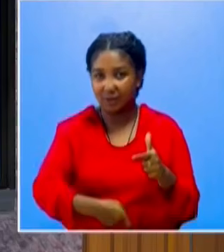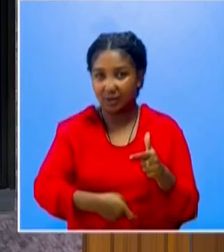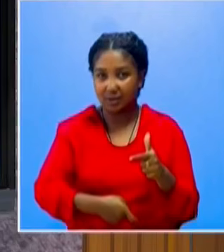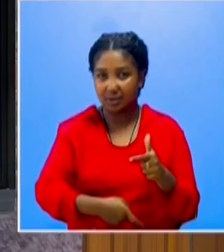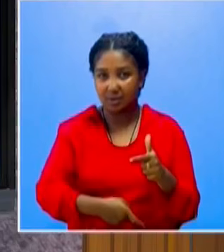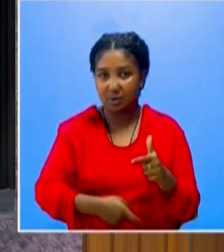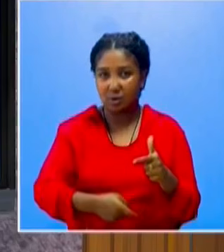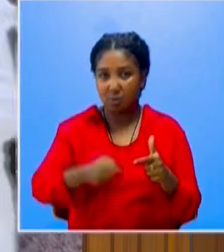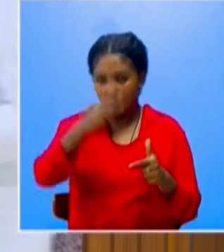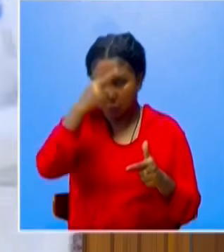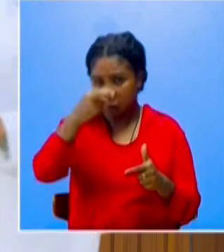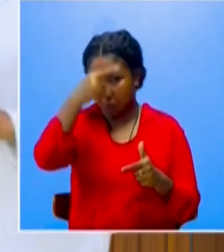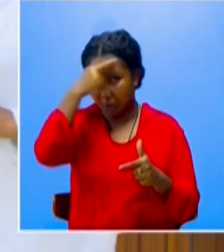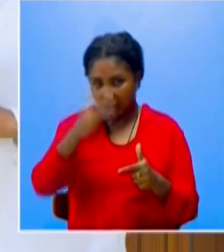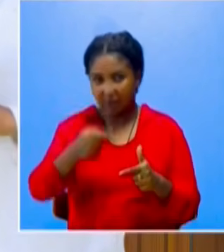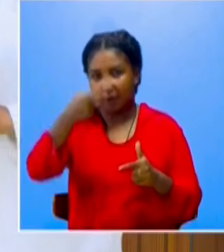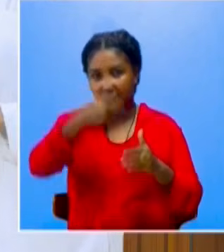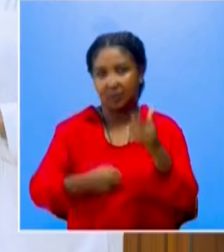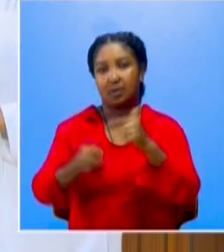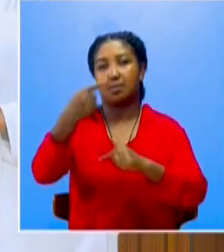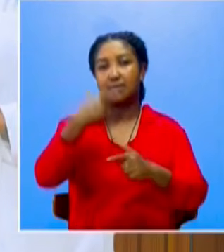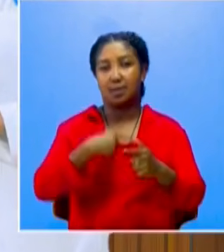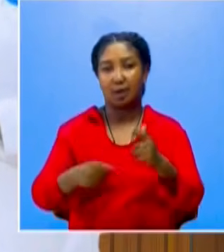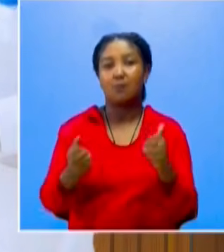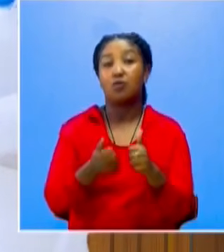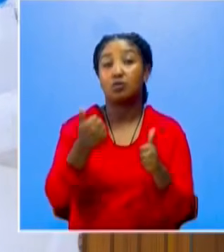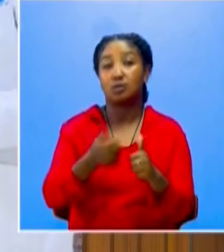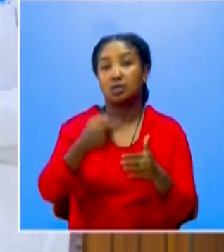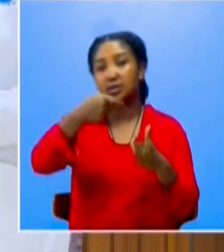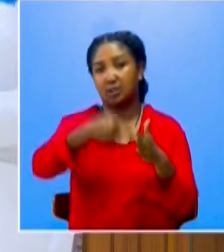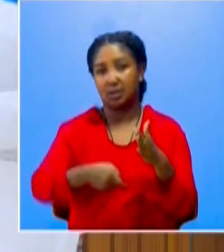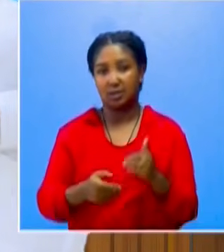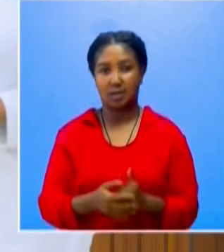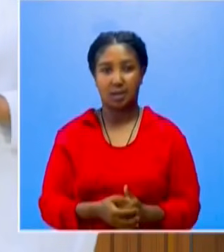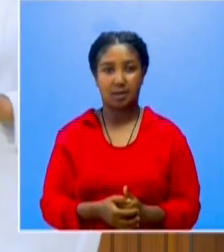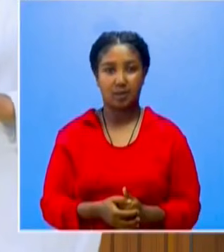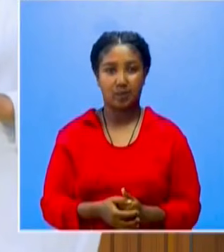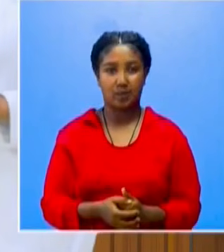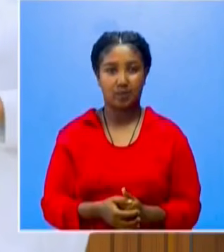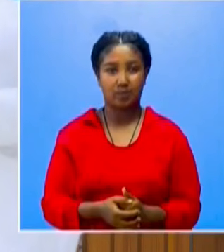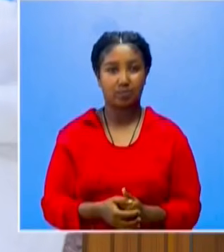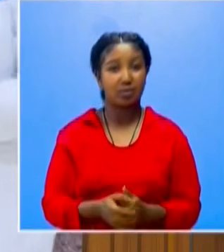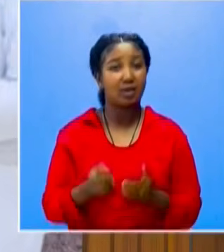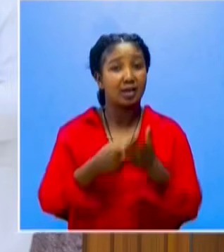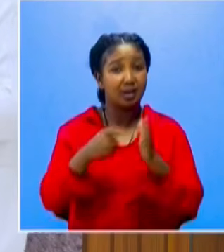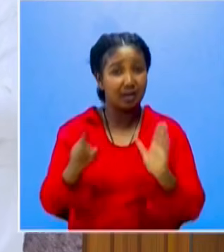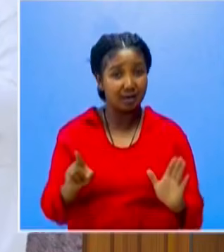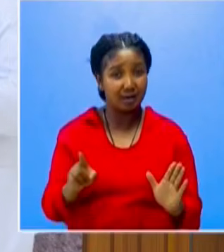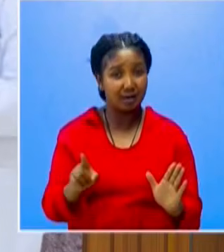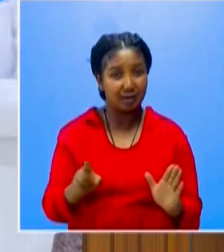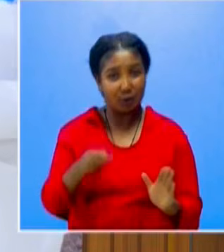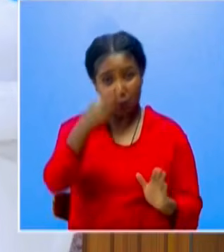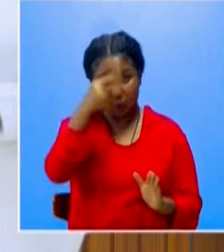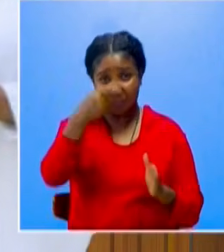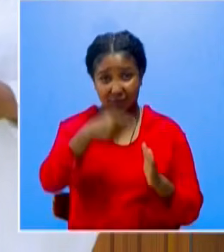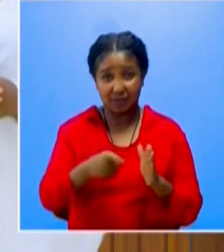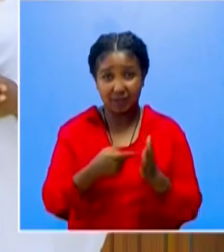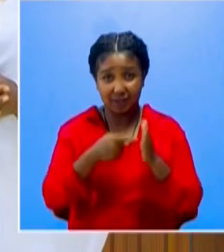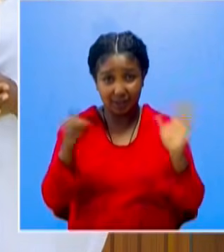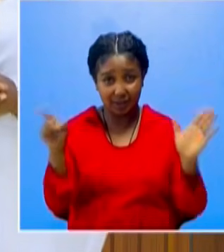result. The result that follows the reason. Is it clear about cause and